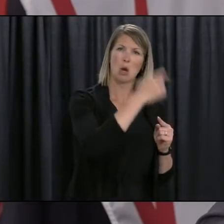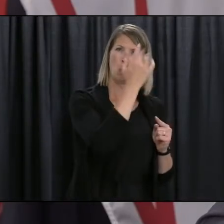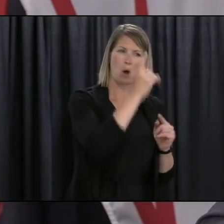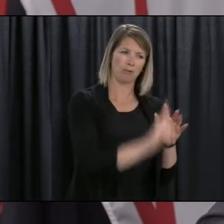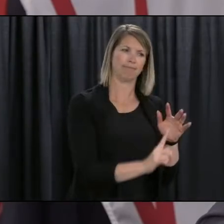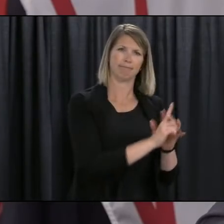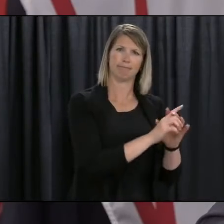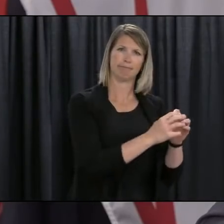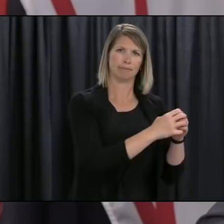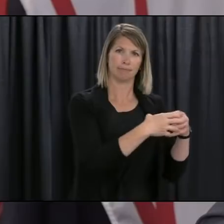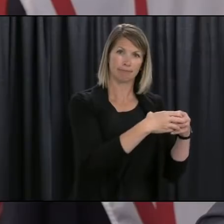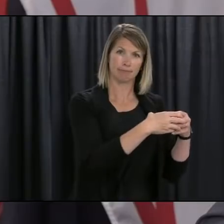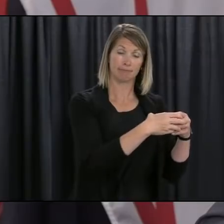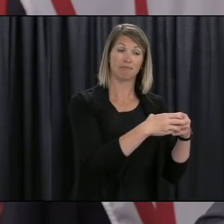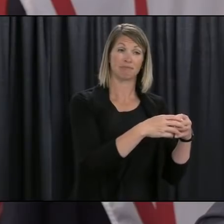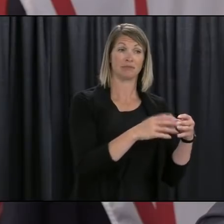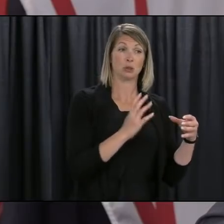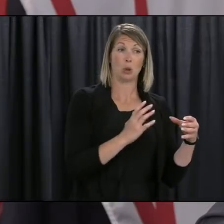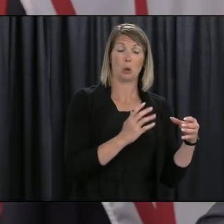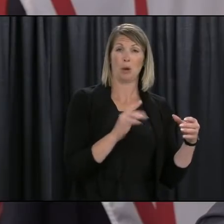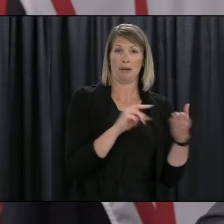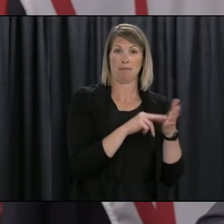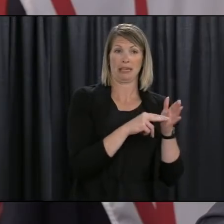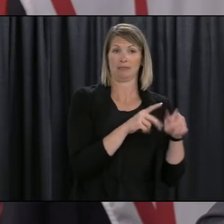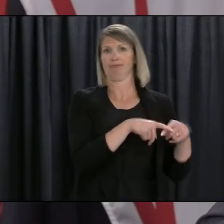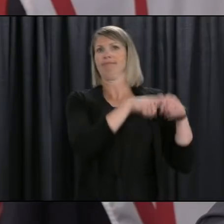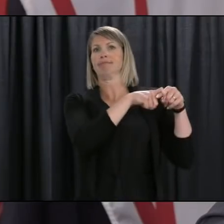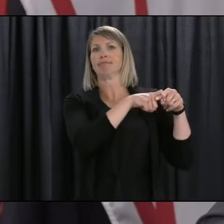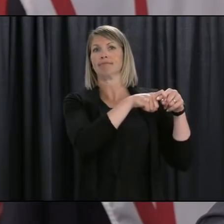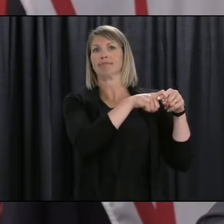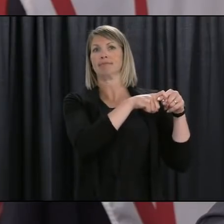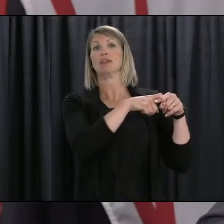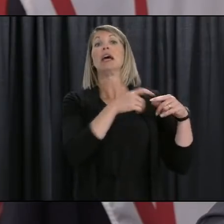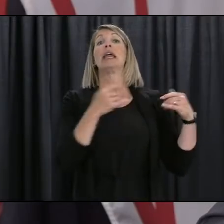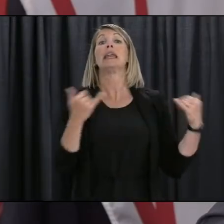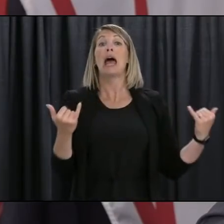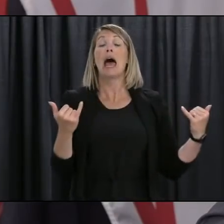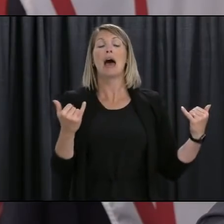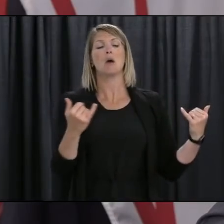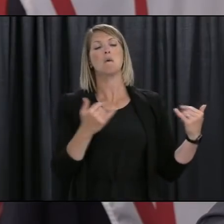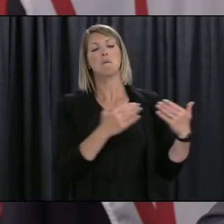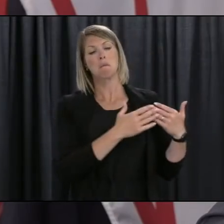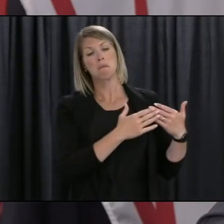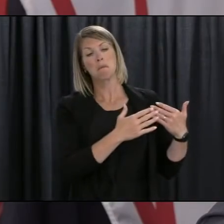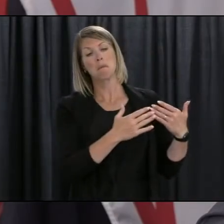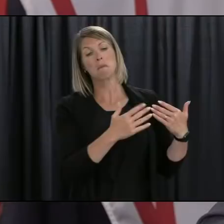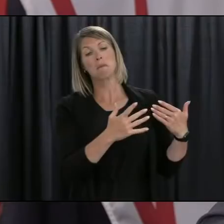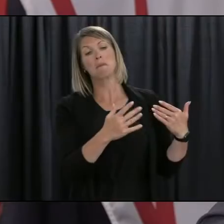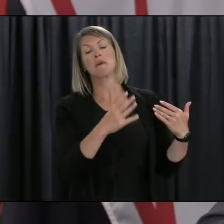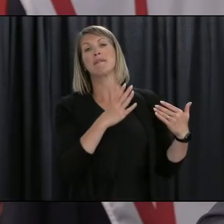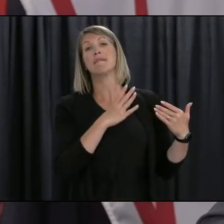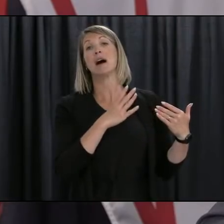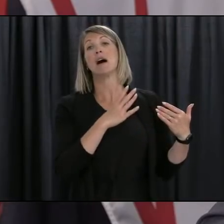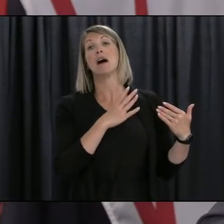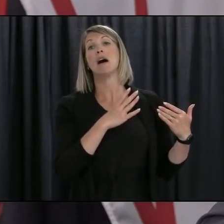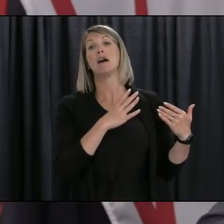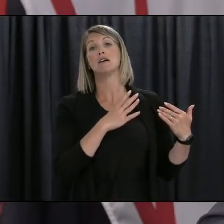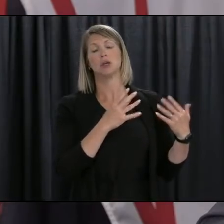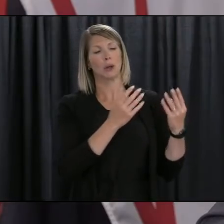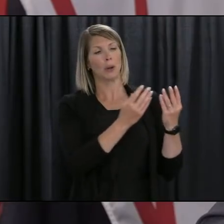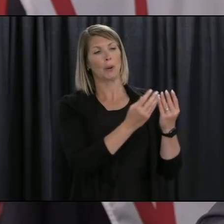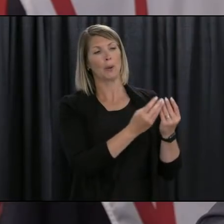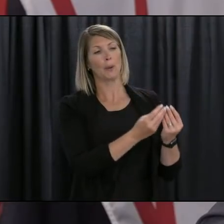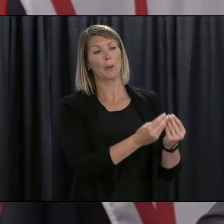Atlantic Canadians as well. And so right now we've made the decision amongst all 4 premiers, working with our public health officials who have been engaged in